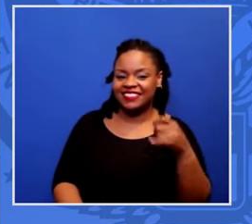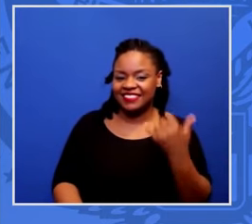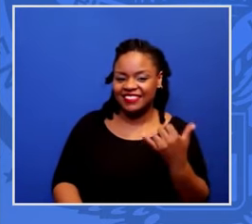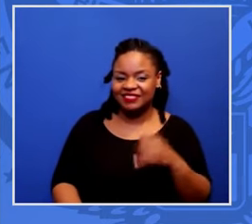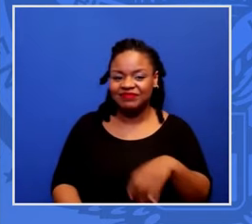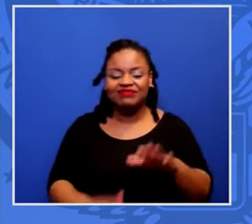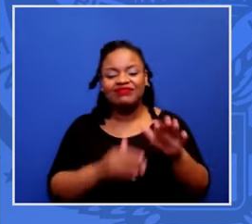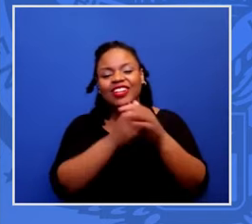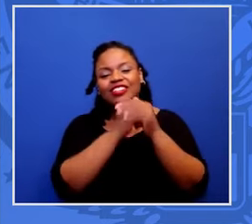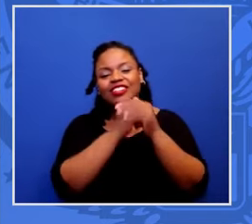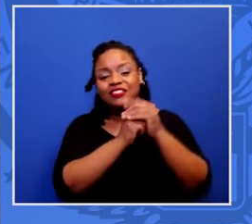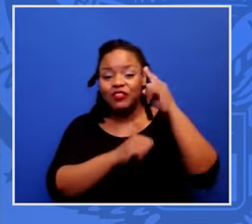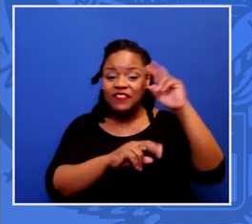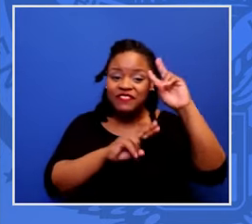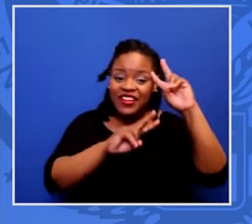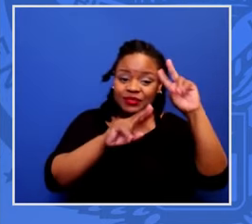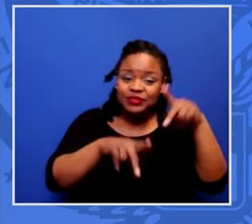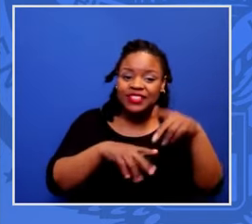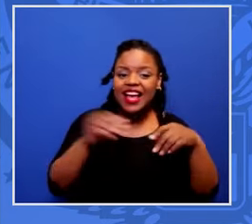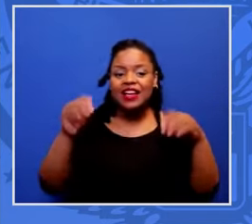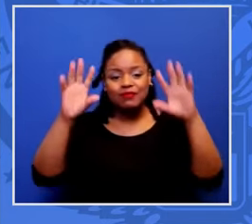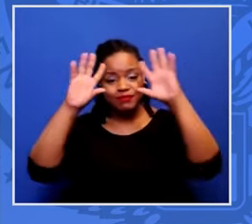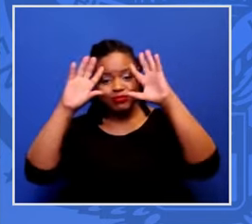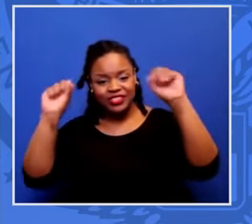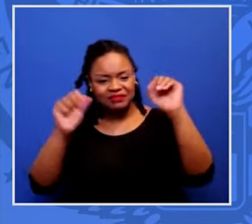win. We hope you enjoy the music.